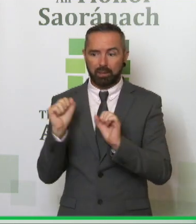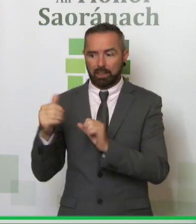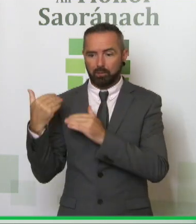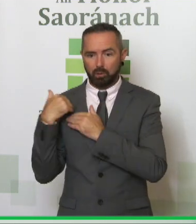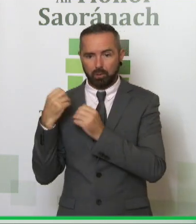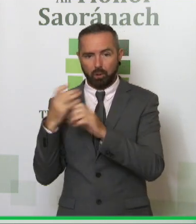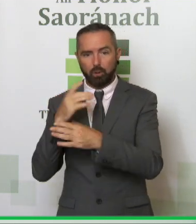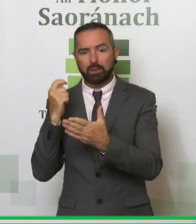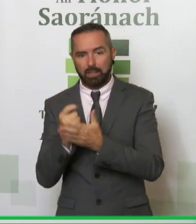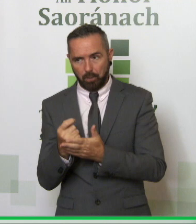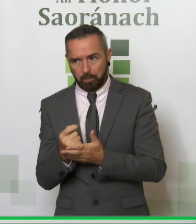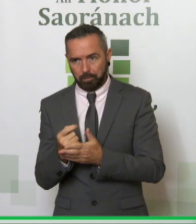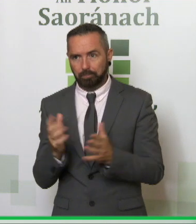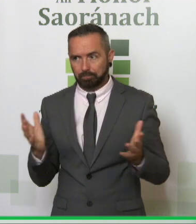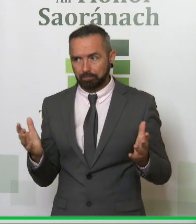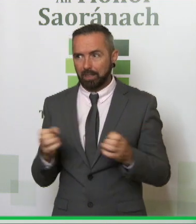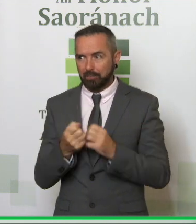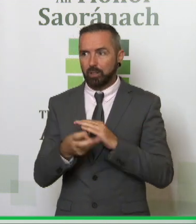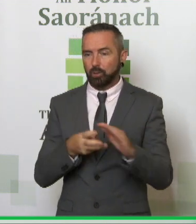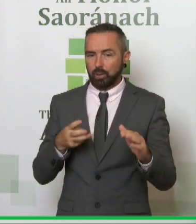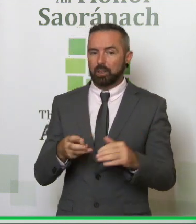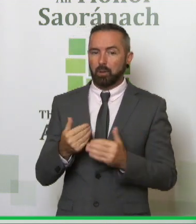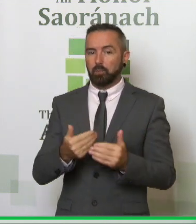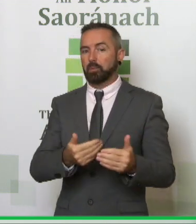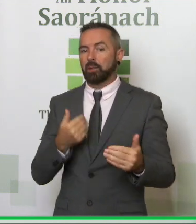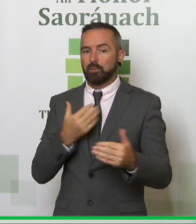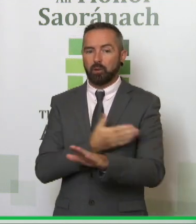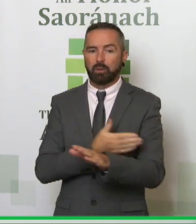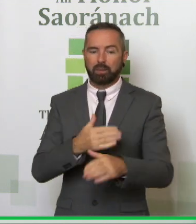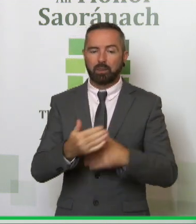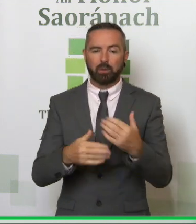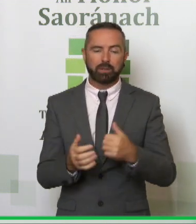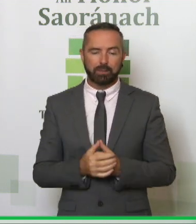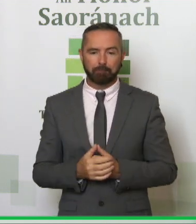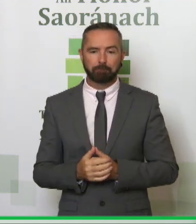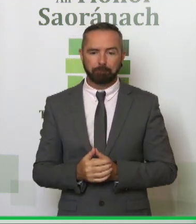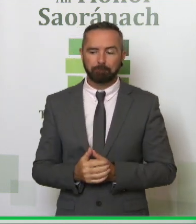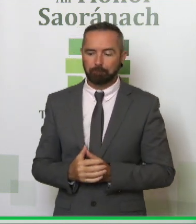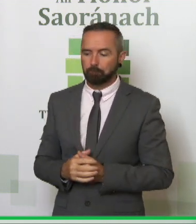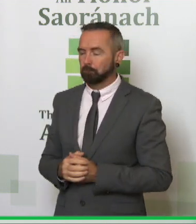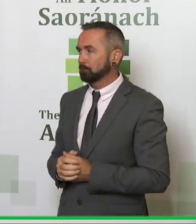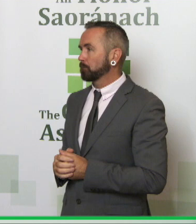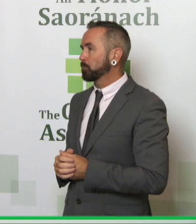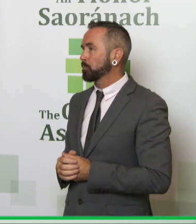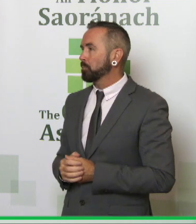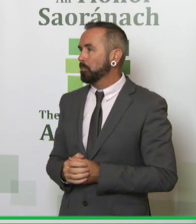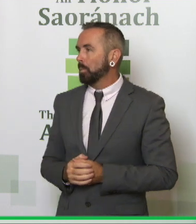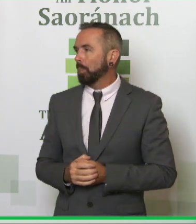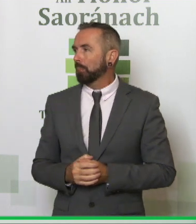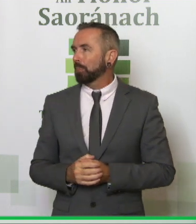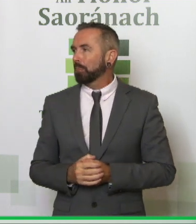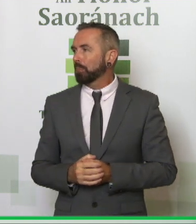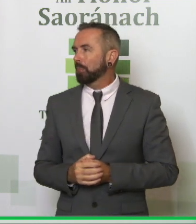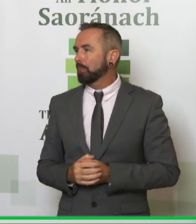come into play every day of every week and before we've even been into this process. And, you know, again, a tour,